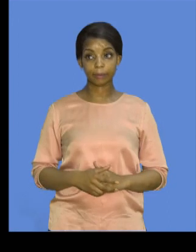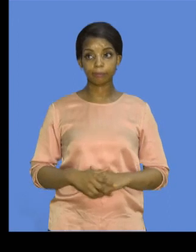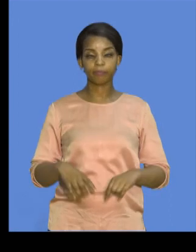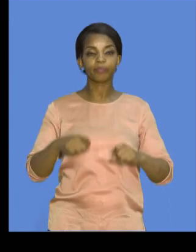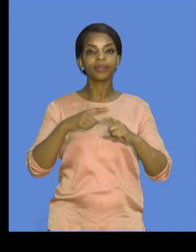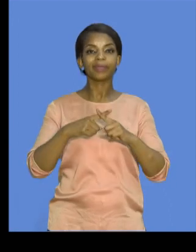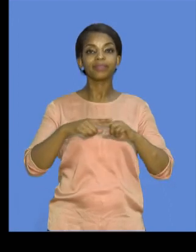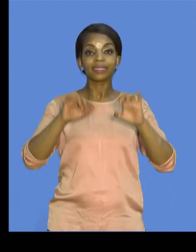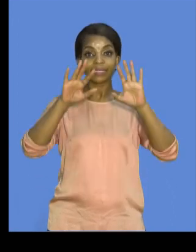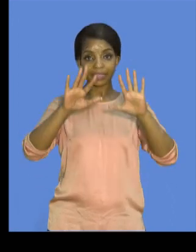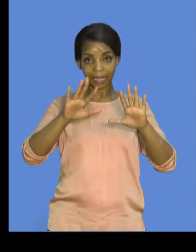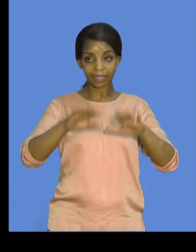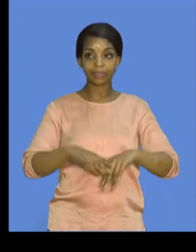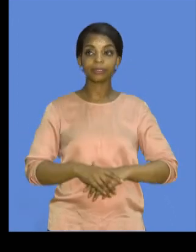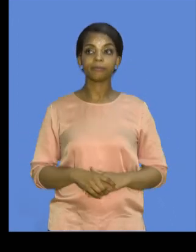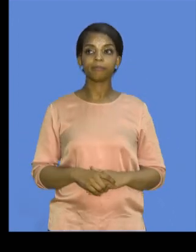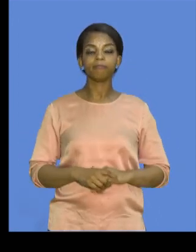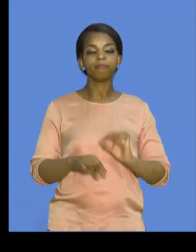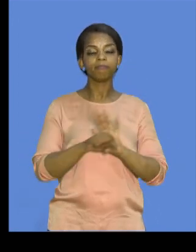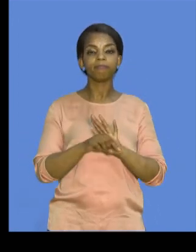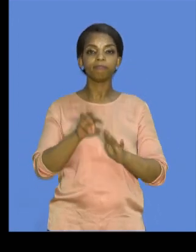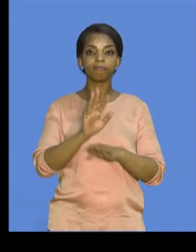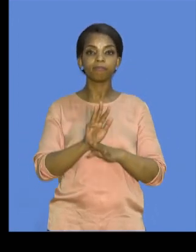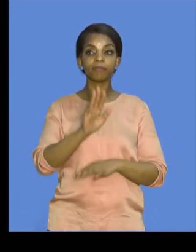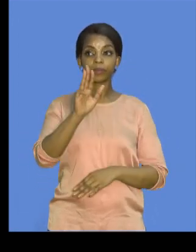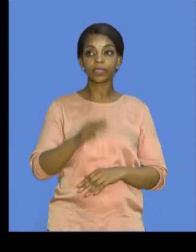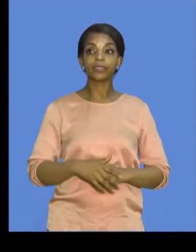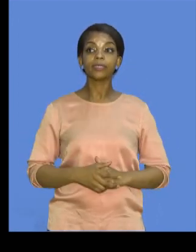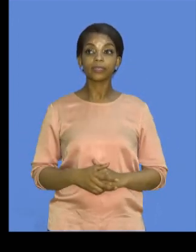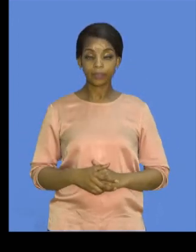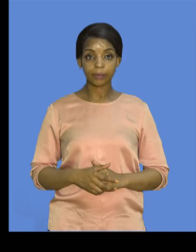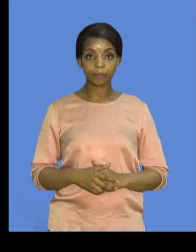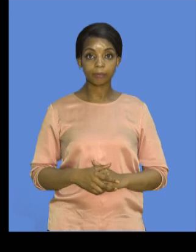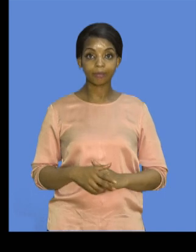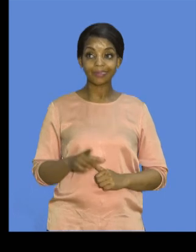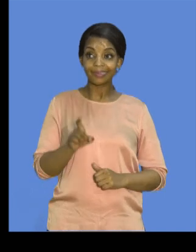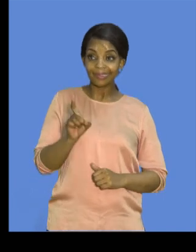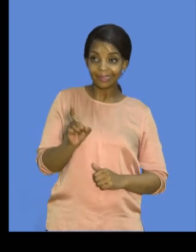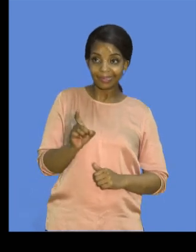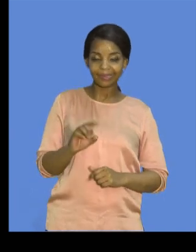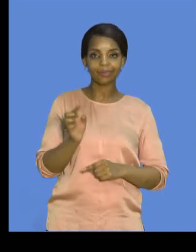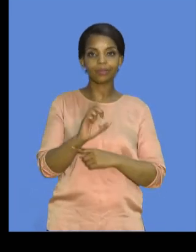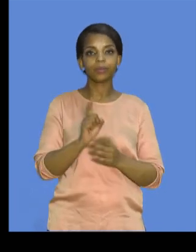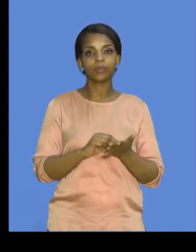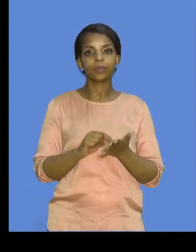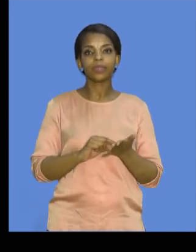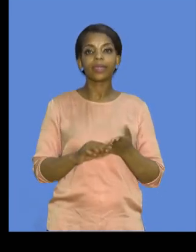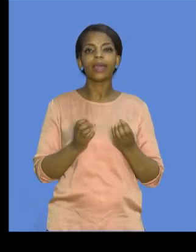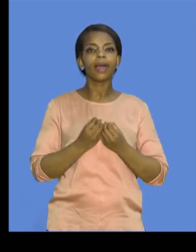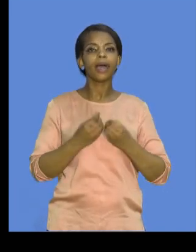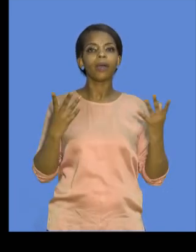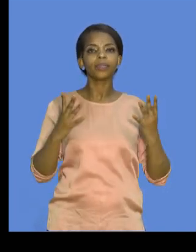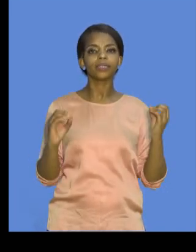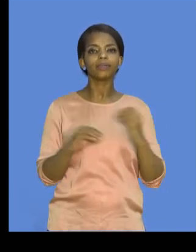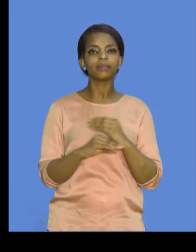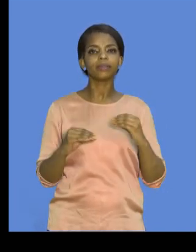multiplied by 10 exponent negative 19, right? So that's the calculation there. So how many